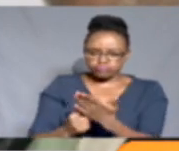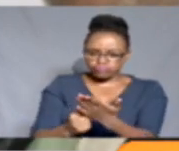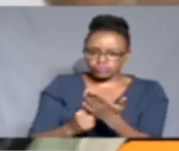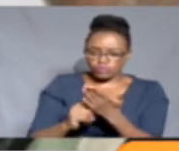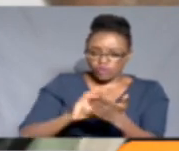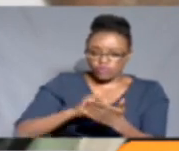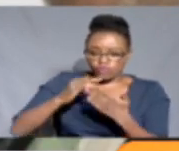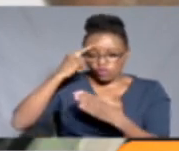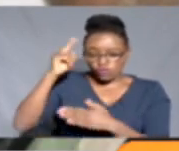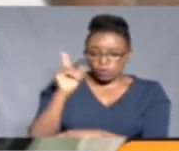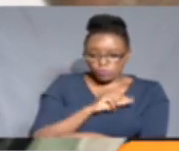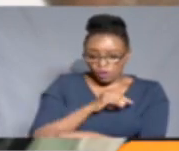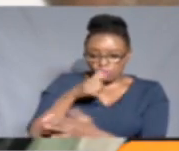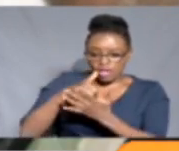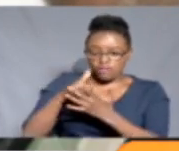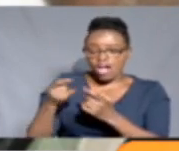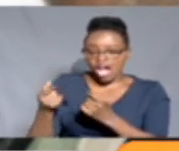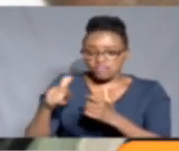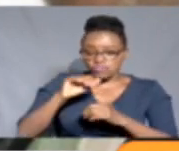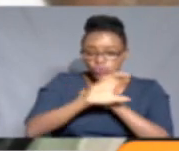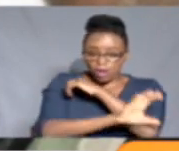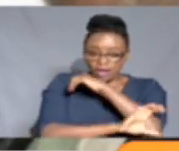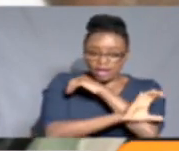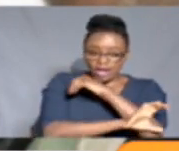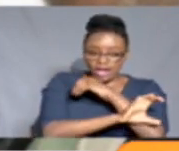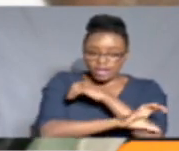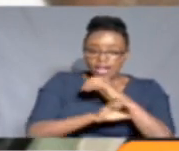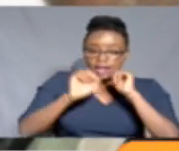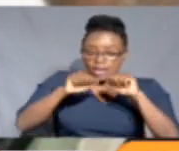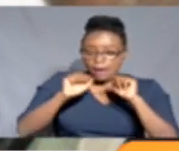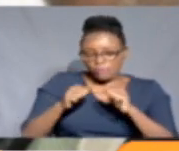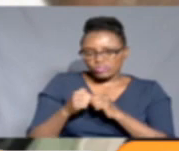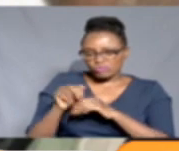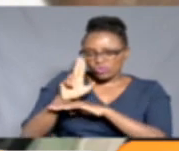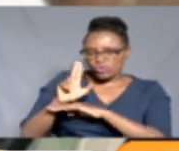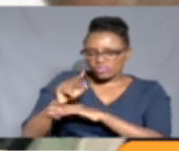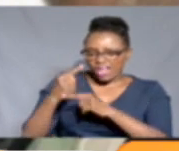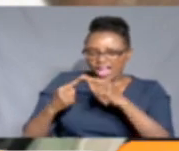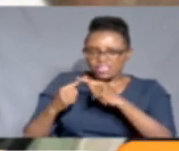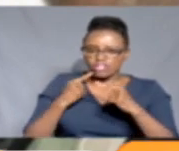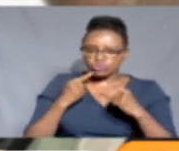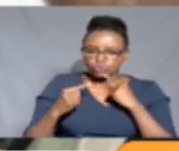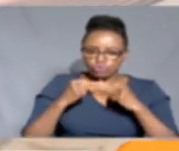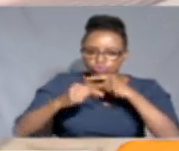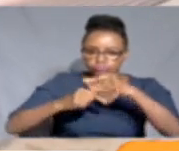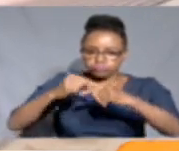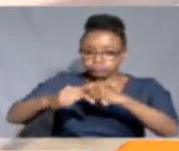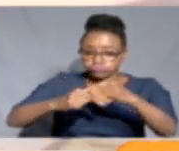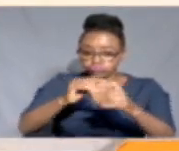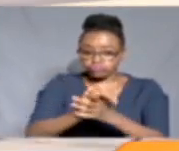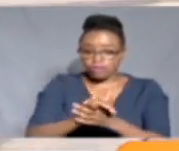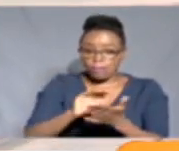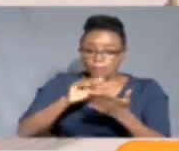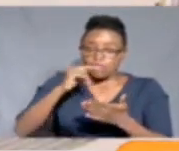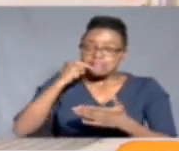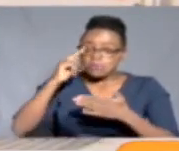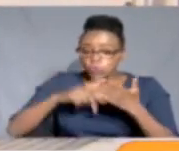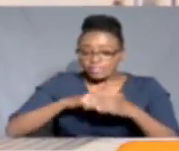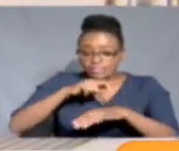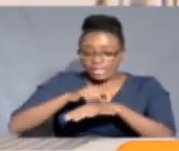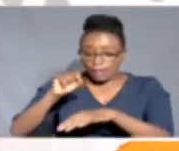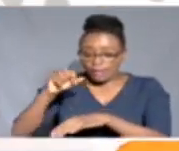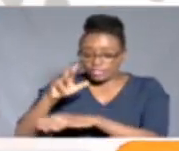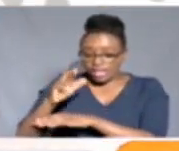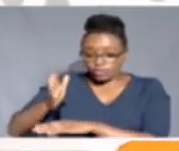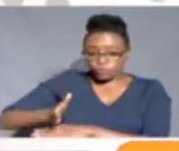funding for its completion involves several countries and could take several years of talks. He further says that while the SGR